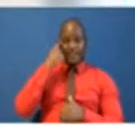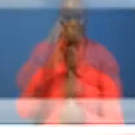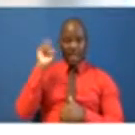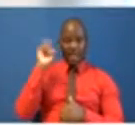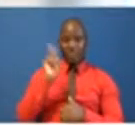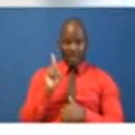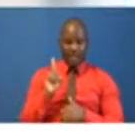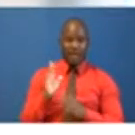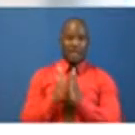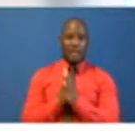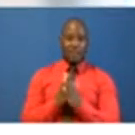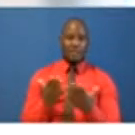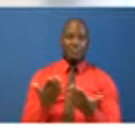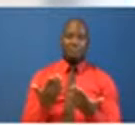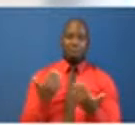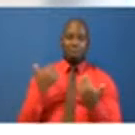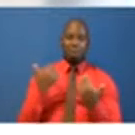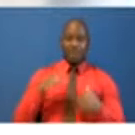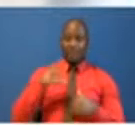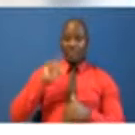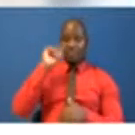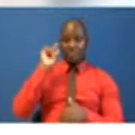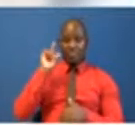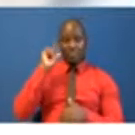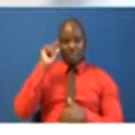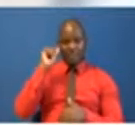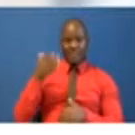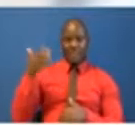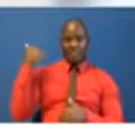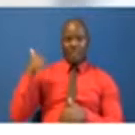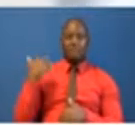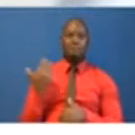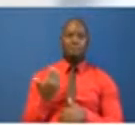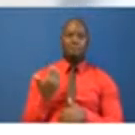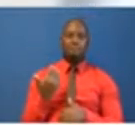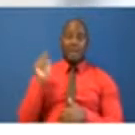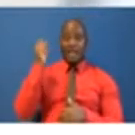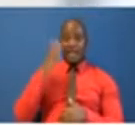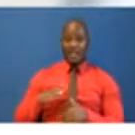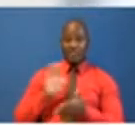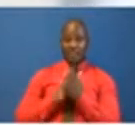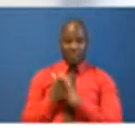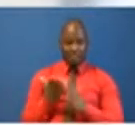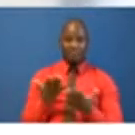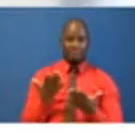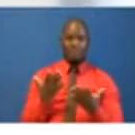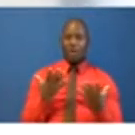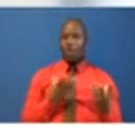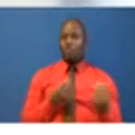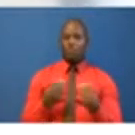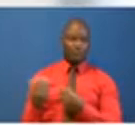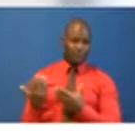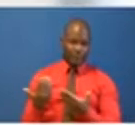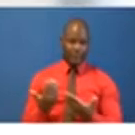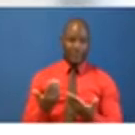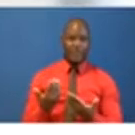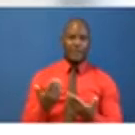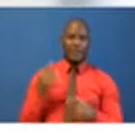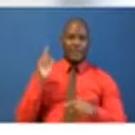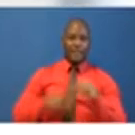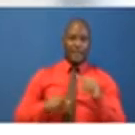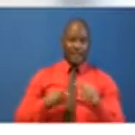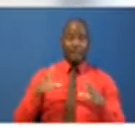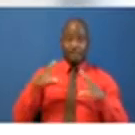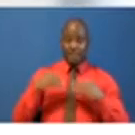nairobi and uh i've just i'm just from mumbasa the other day and so on kenya is becoming way more complex than you'd like to